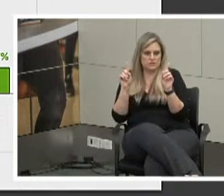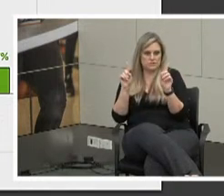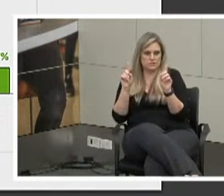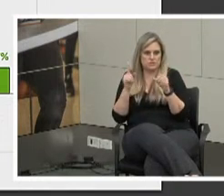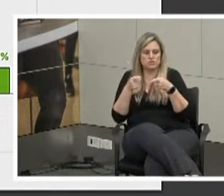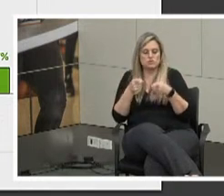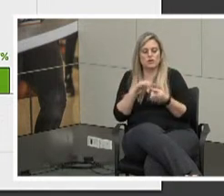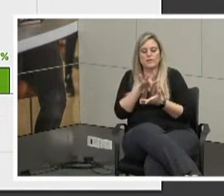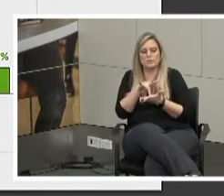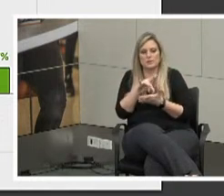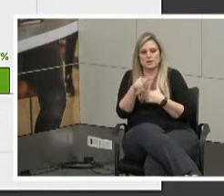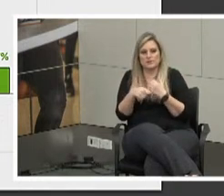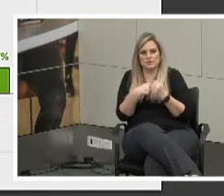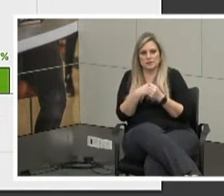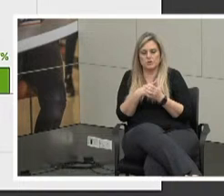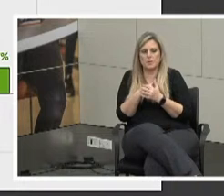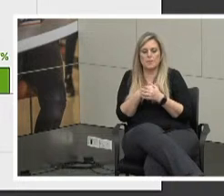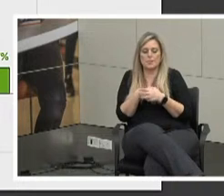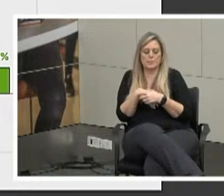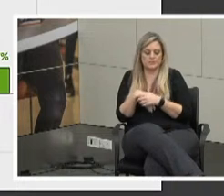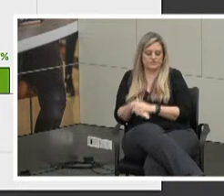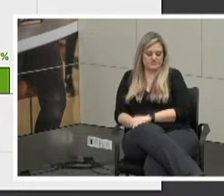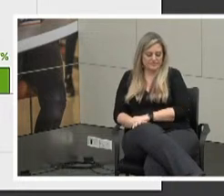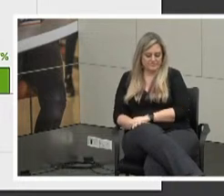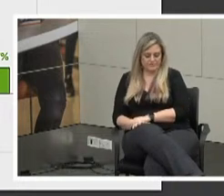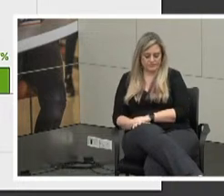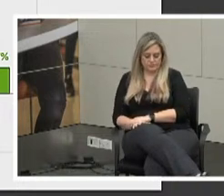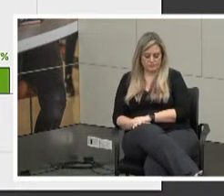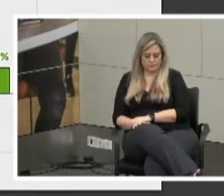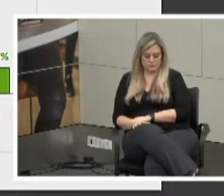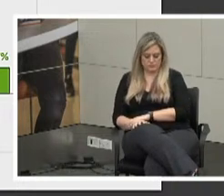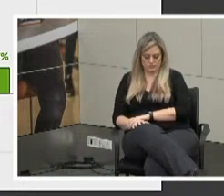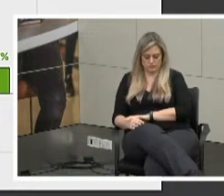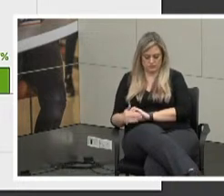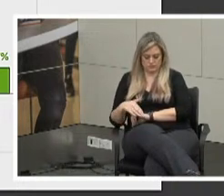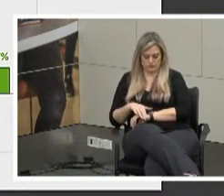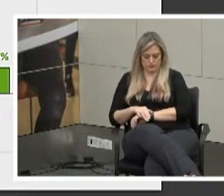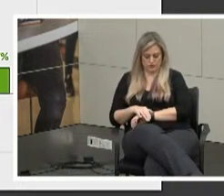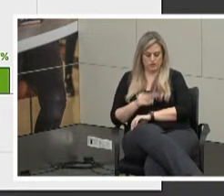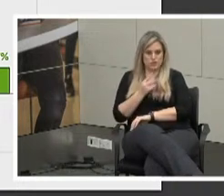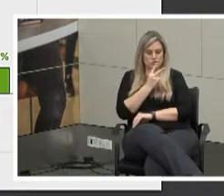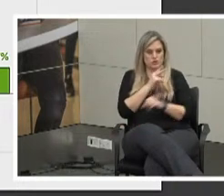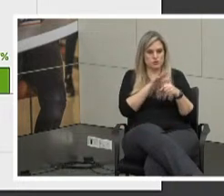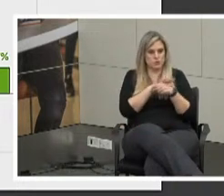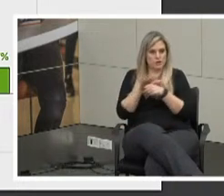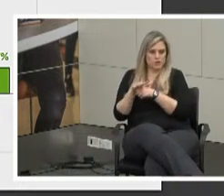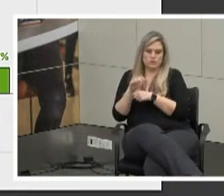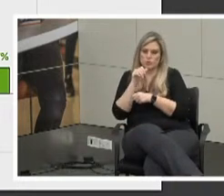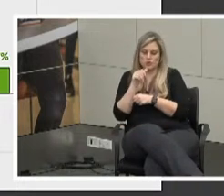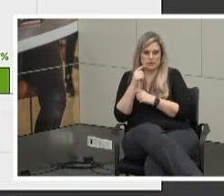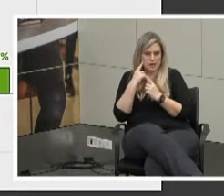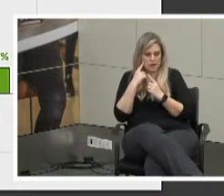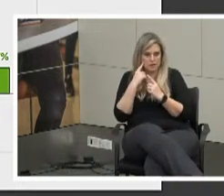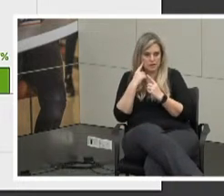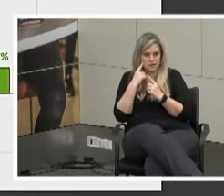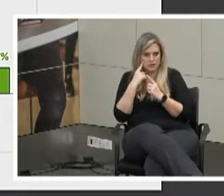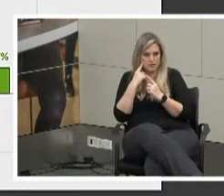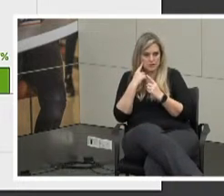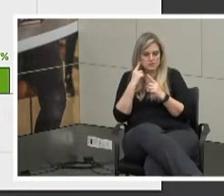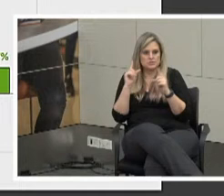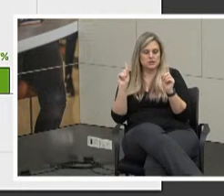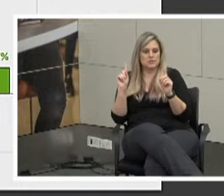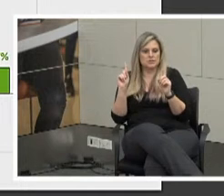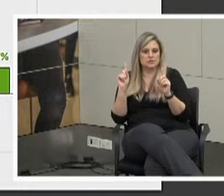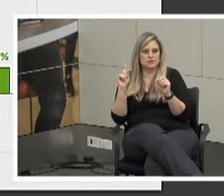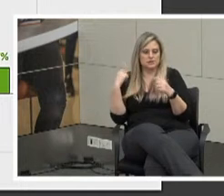middle of the year um the two areas where we did not achieve those uh targets are with